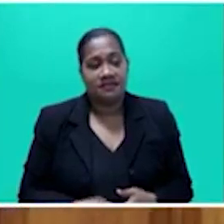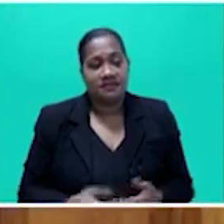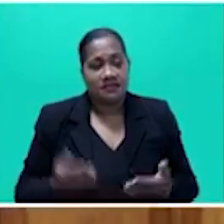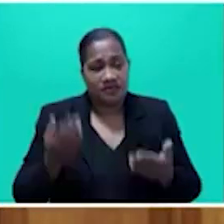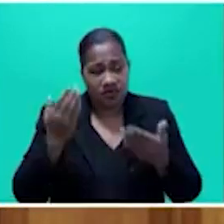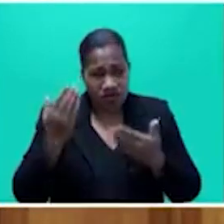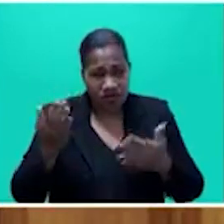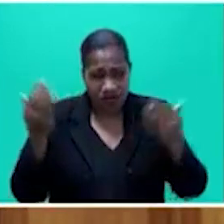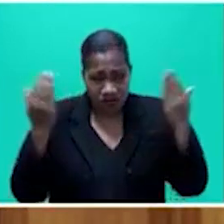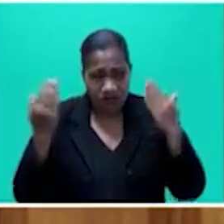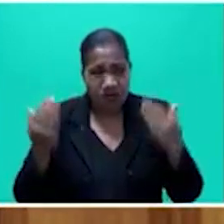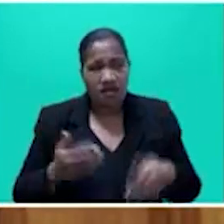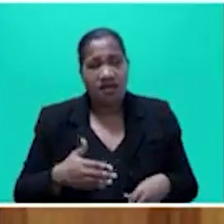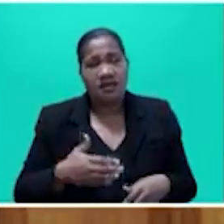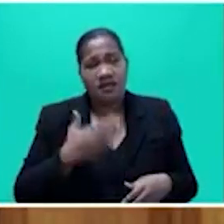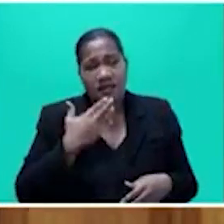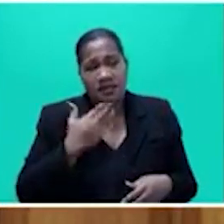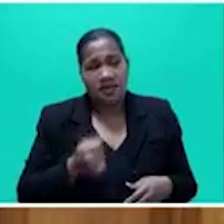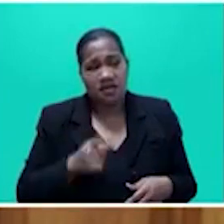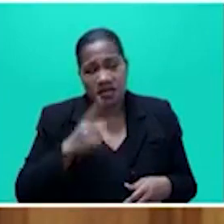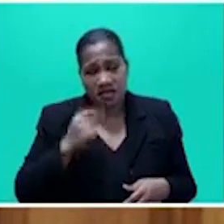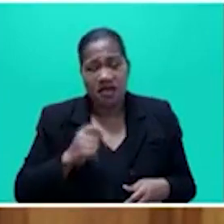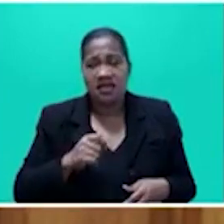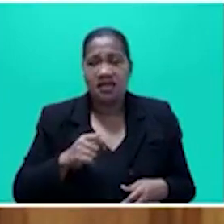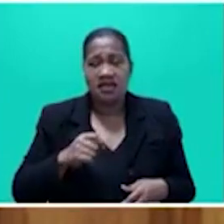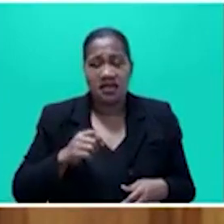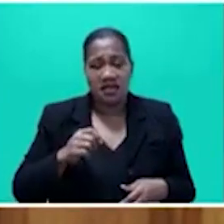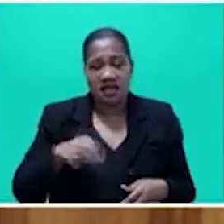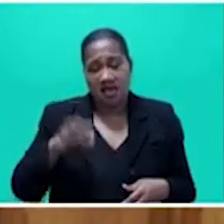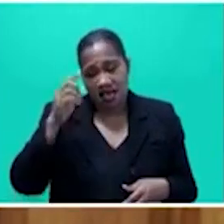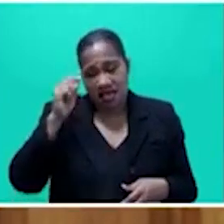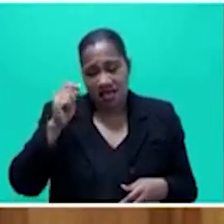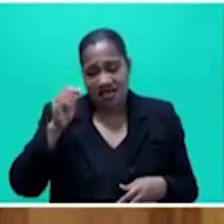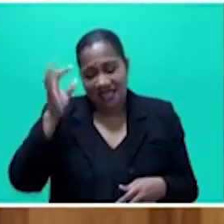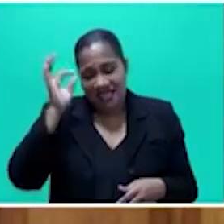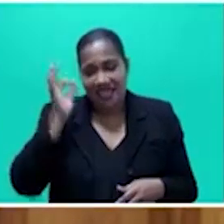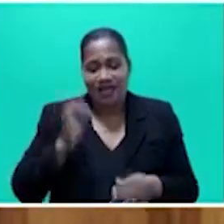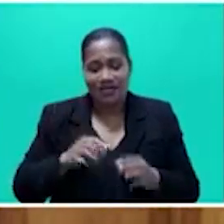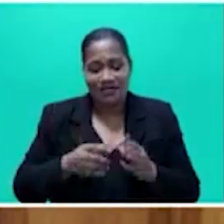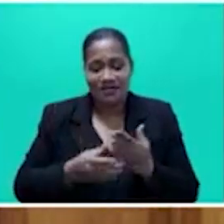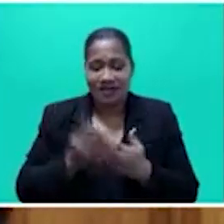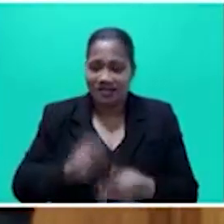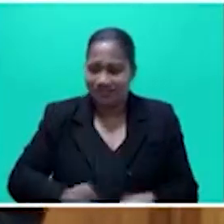you just occasionally wave the yellow card, throw somebody out, you know, occasionally?